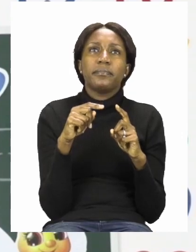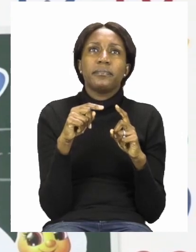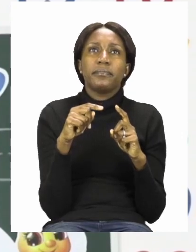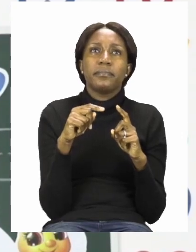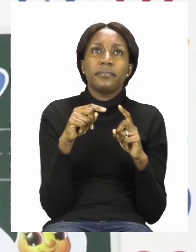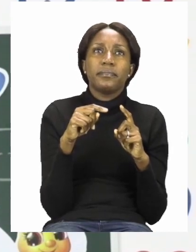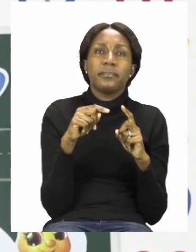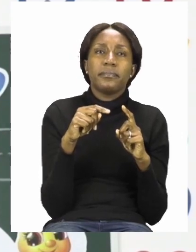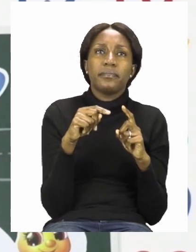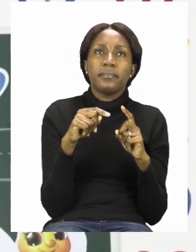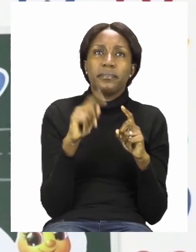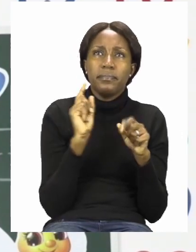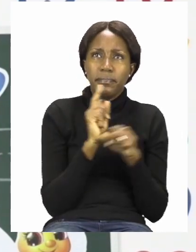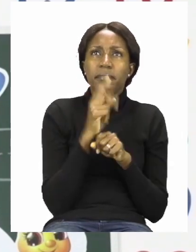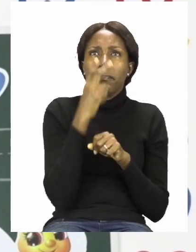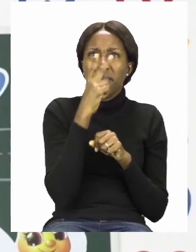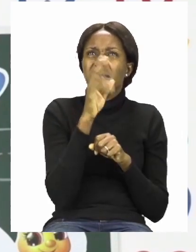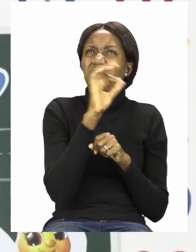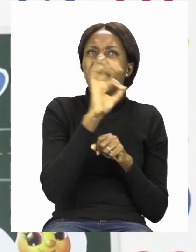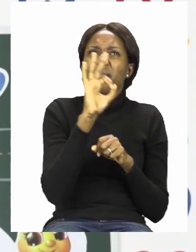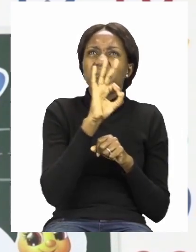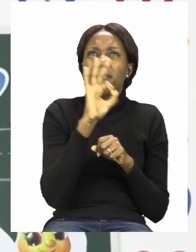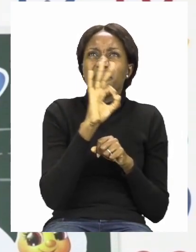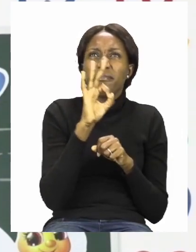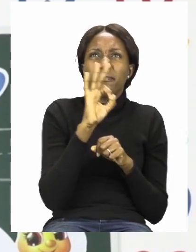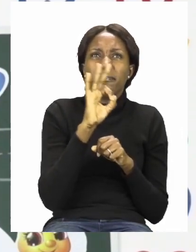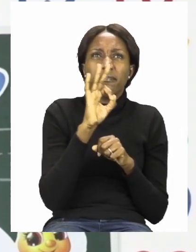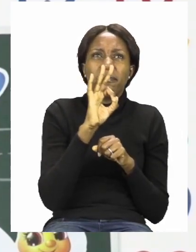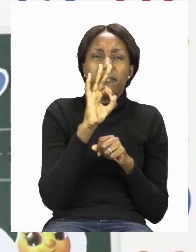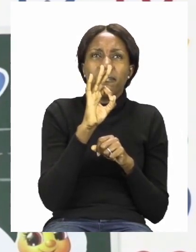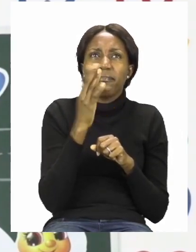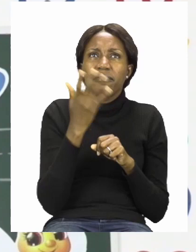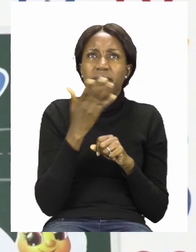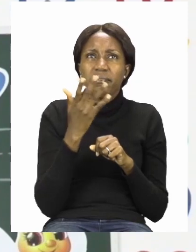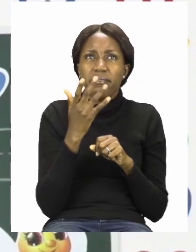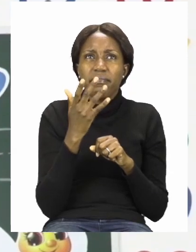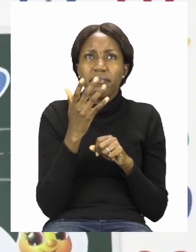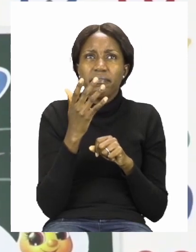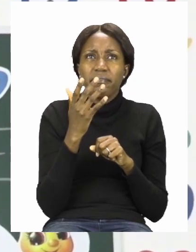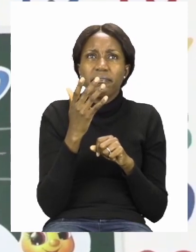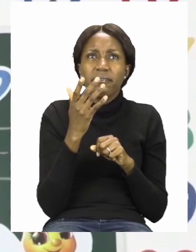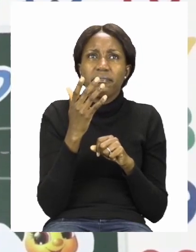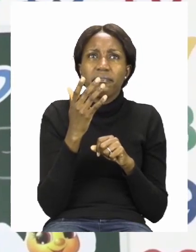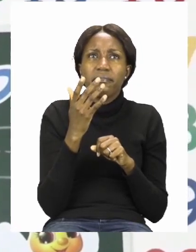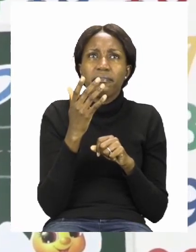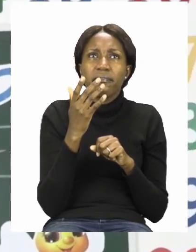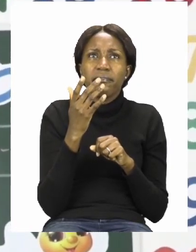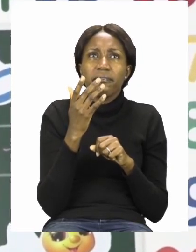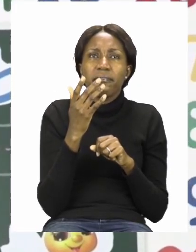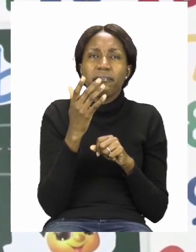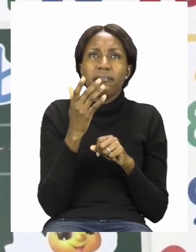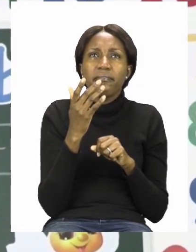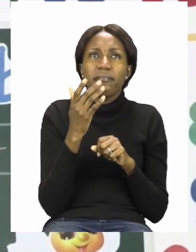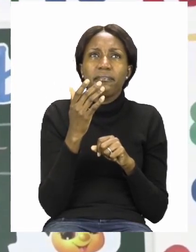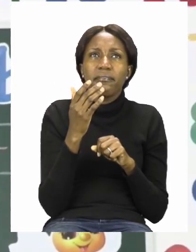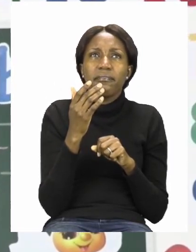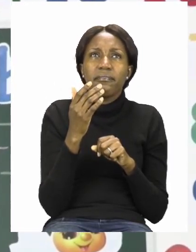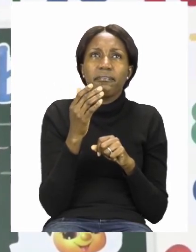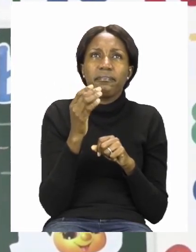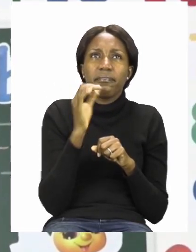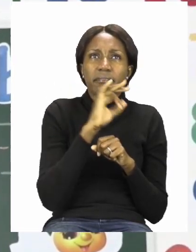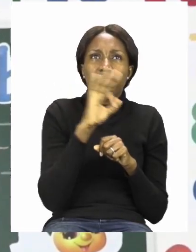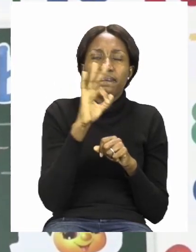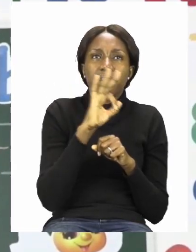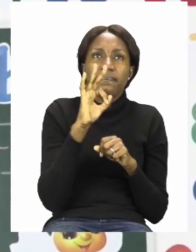to start by looking for the f. So we're going to look for a